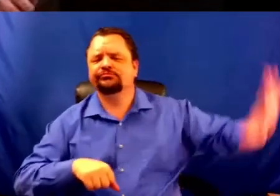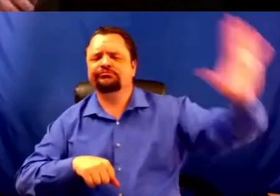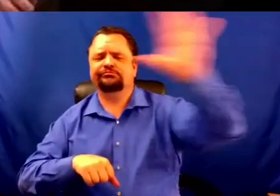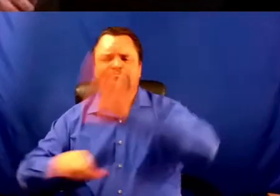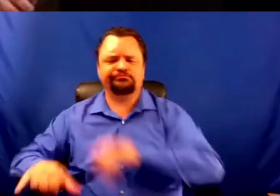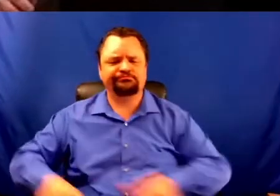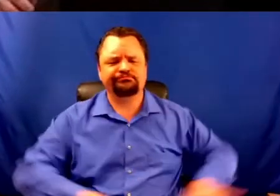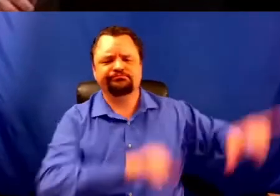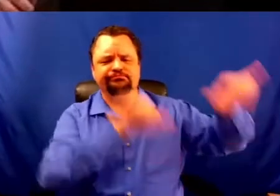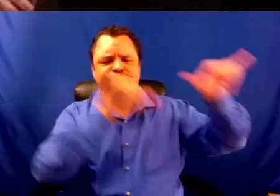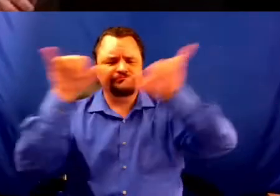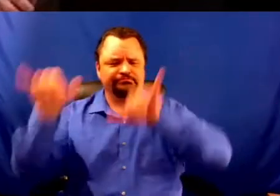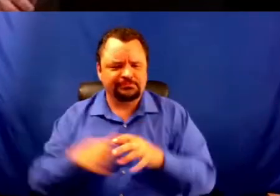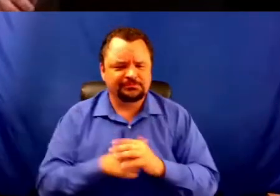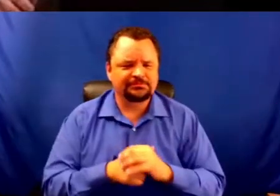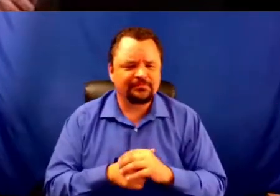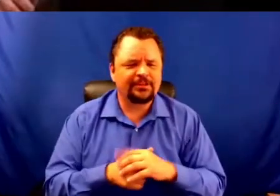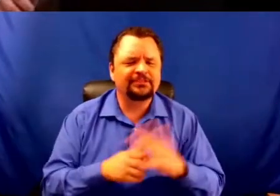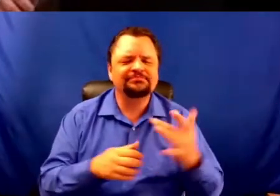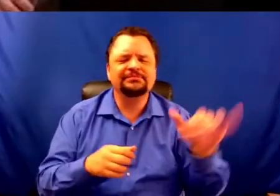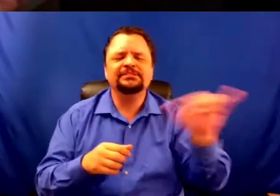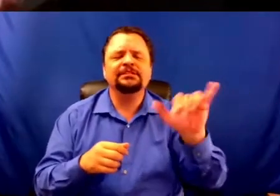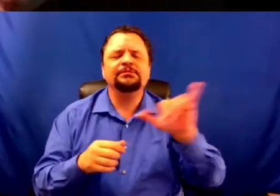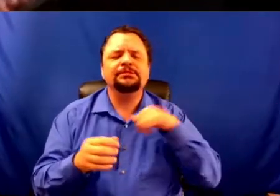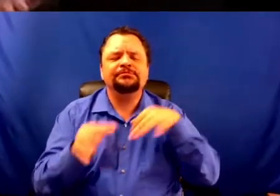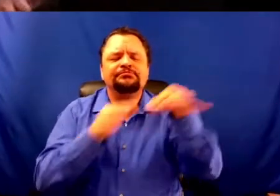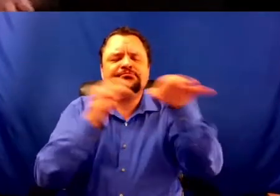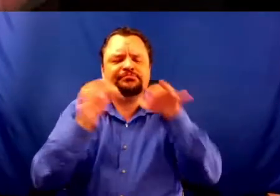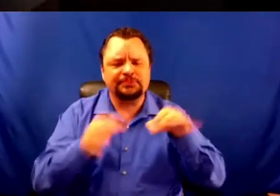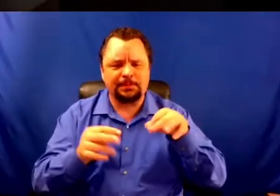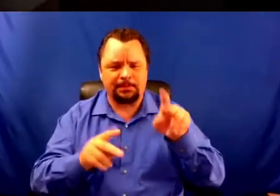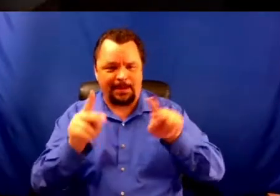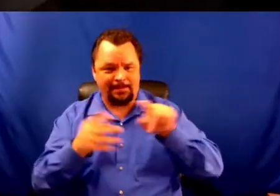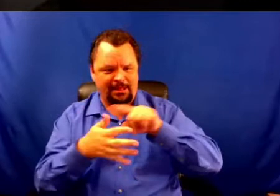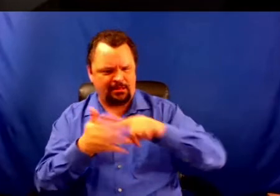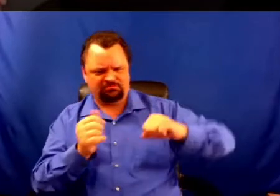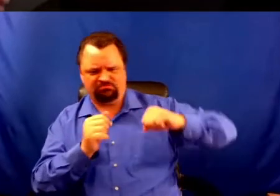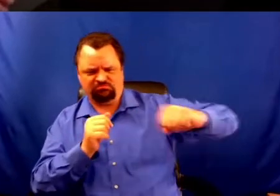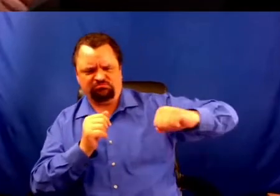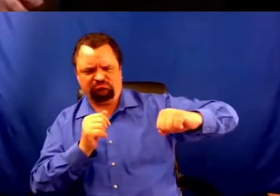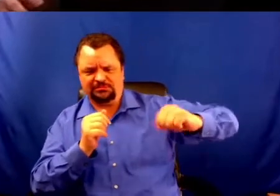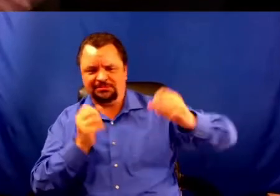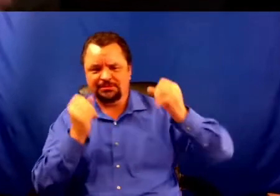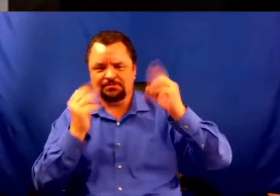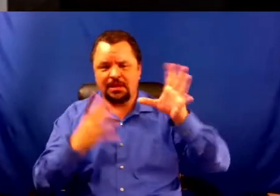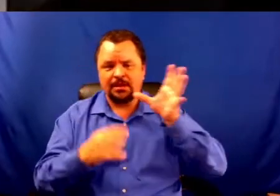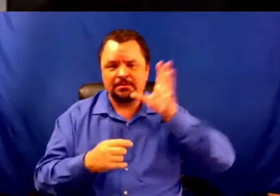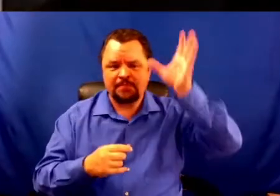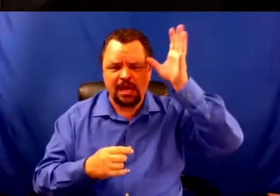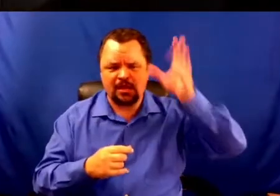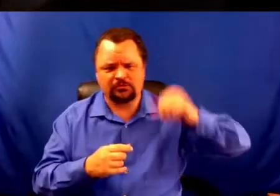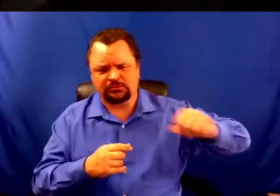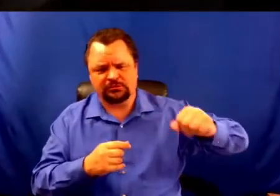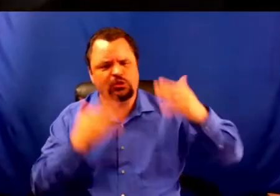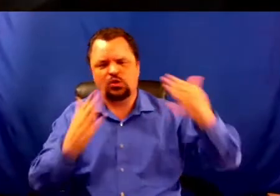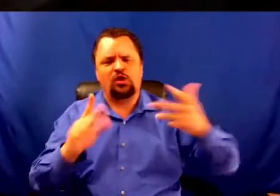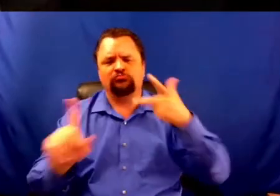vaccine hesitancy and vaccine intake, and they are projecting about 33% of parents will vaccinate their kids right